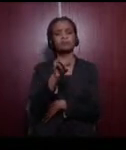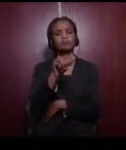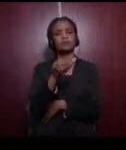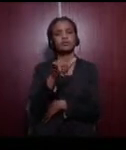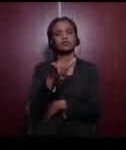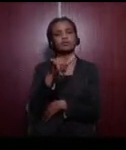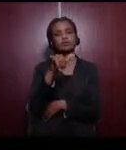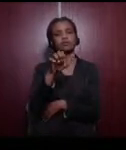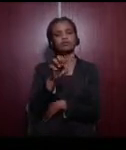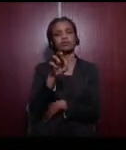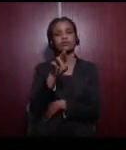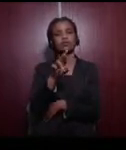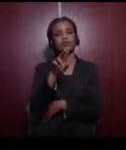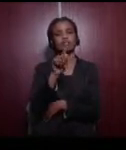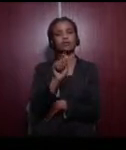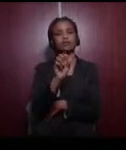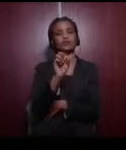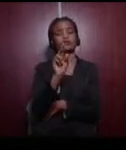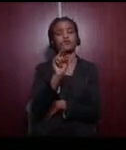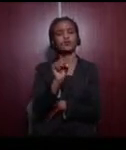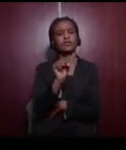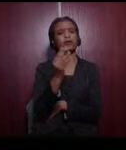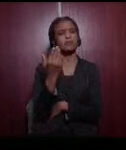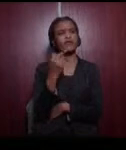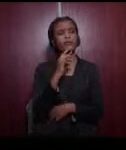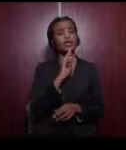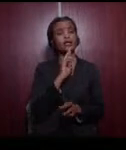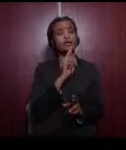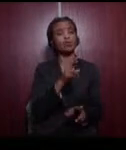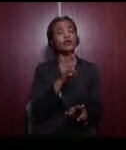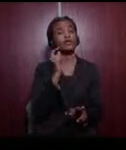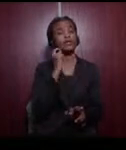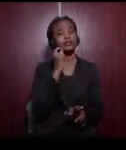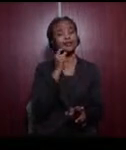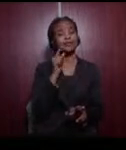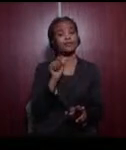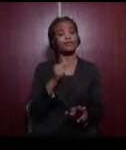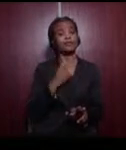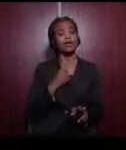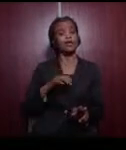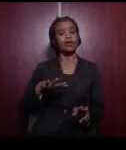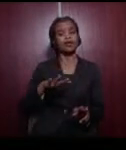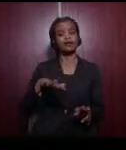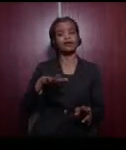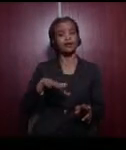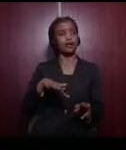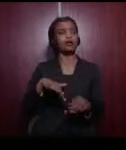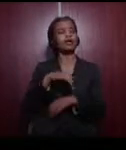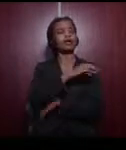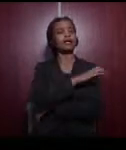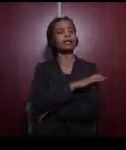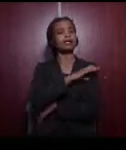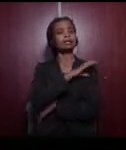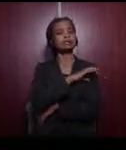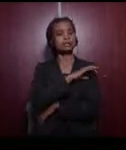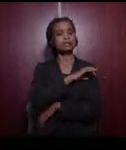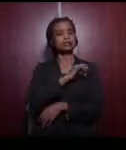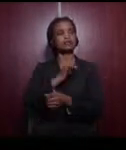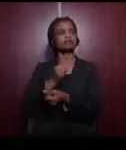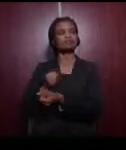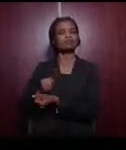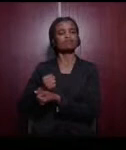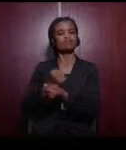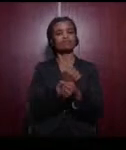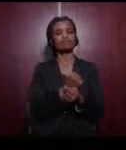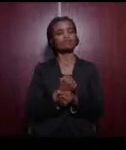Ki reportile ka hore mo ke tswang teng ha ona a mobile clinic. So since bare ke emele call, even now I'm still